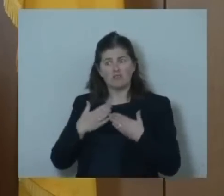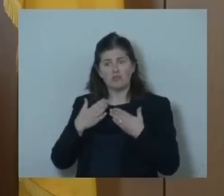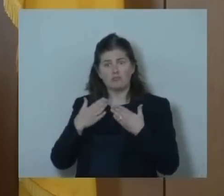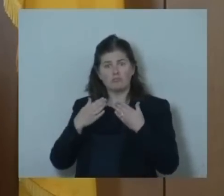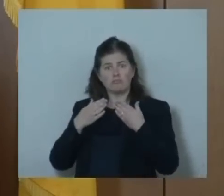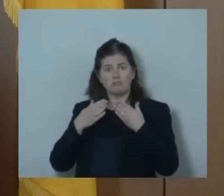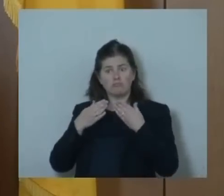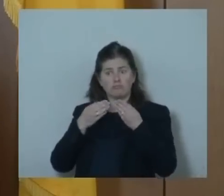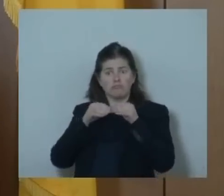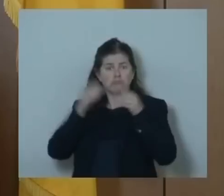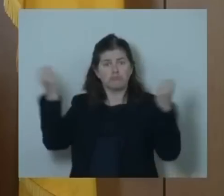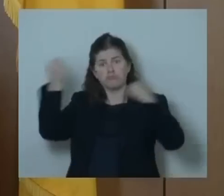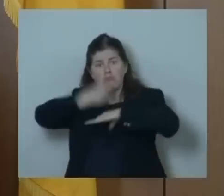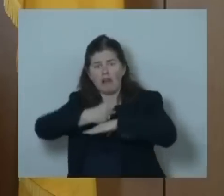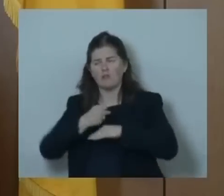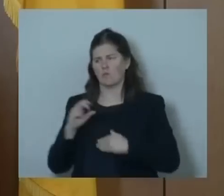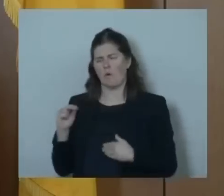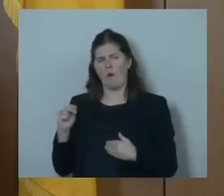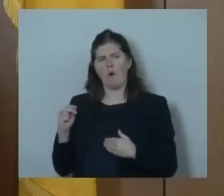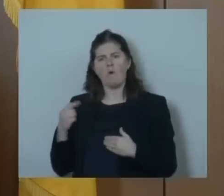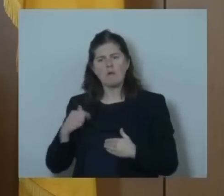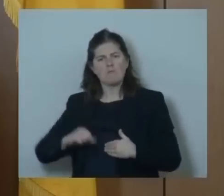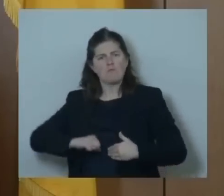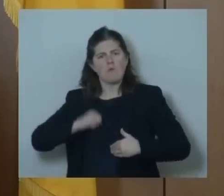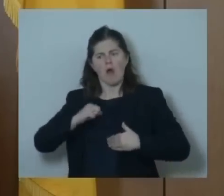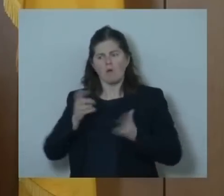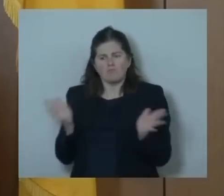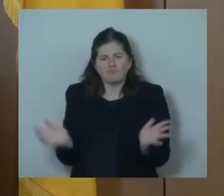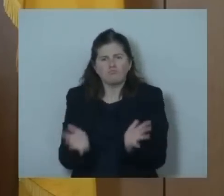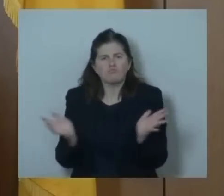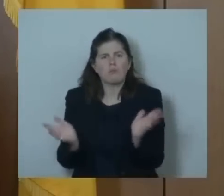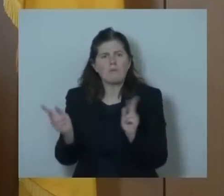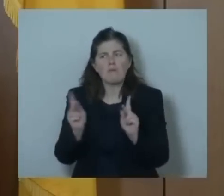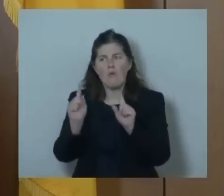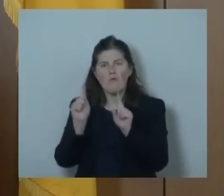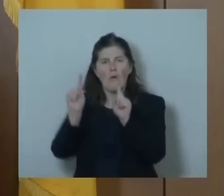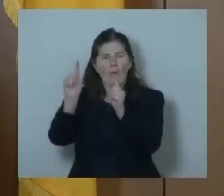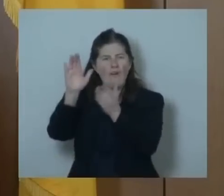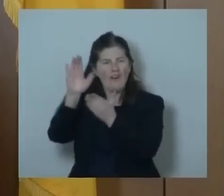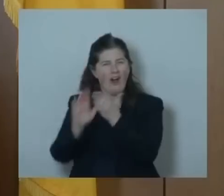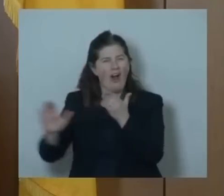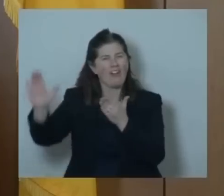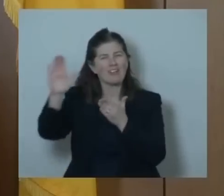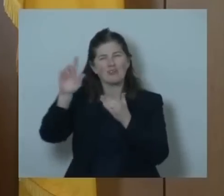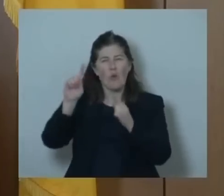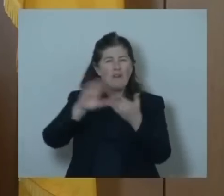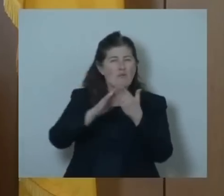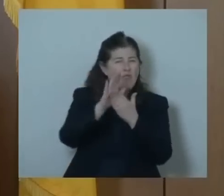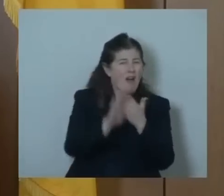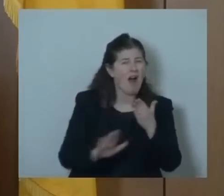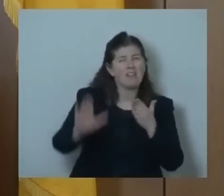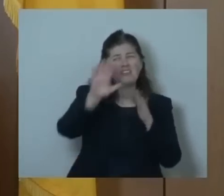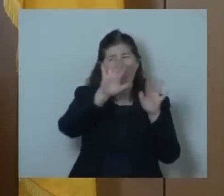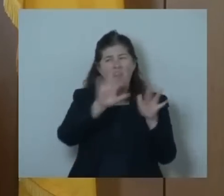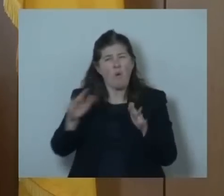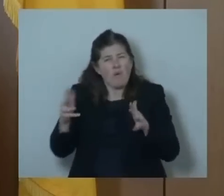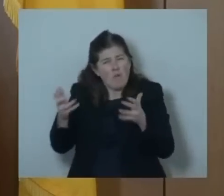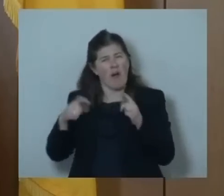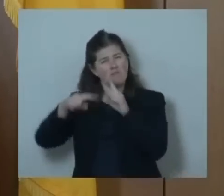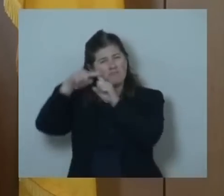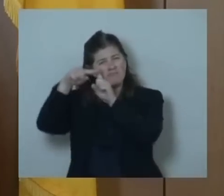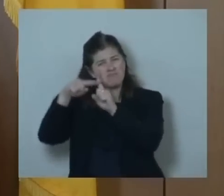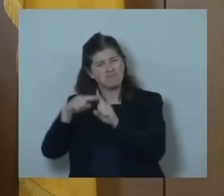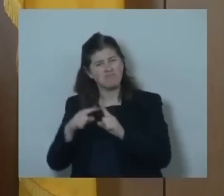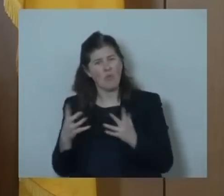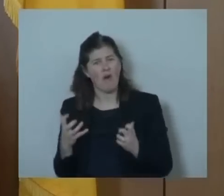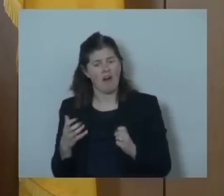business and opportunity and encouraging people to go to college and community colleges statewide. I mean, all the things that we were